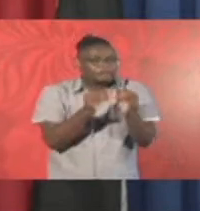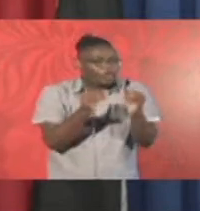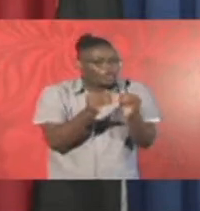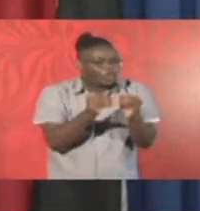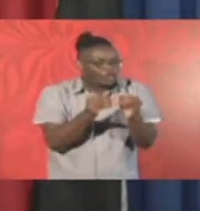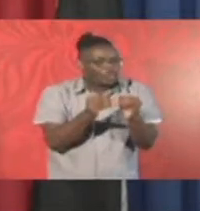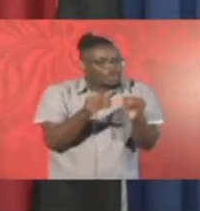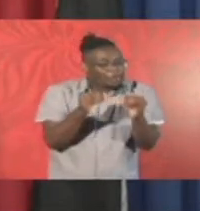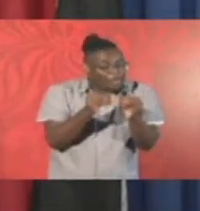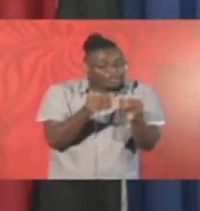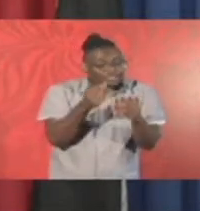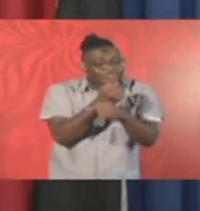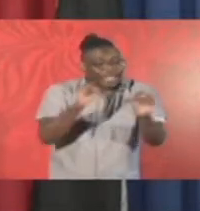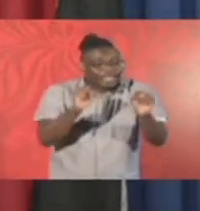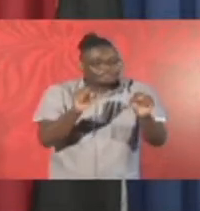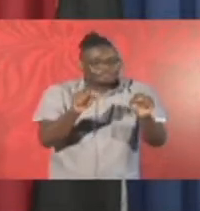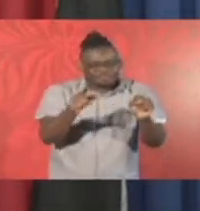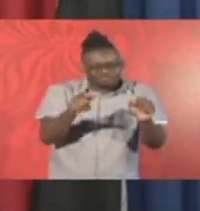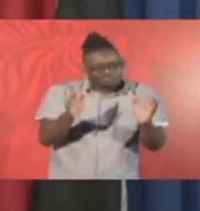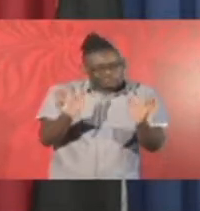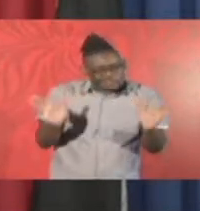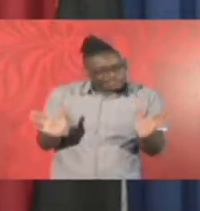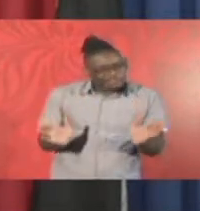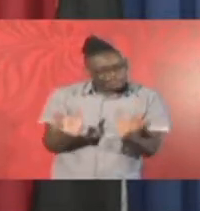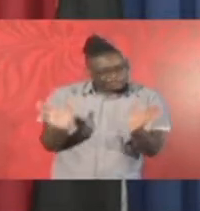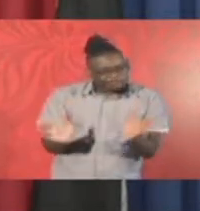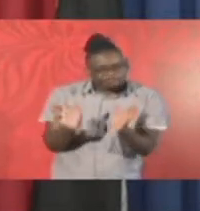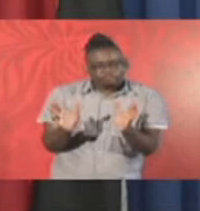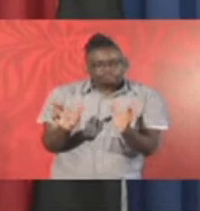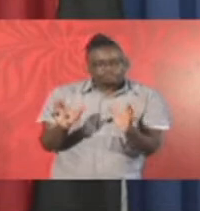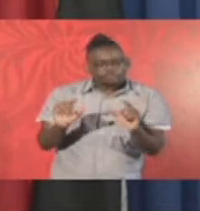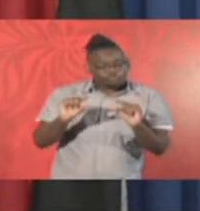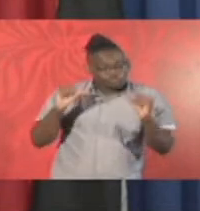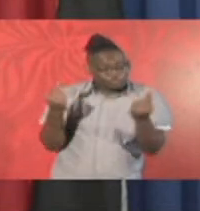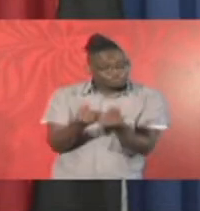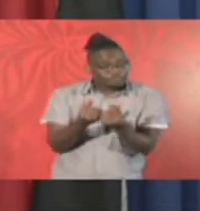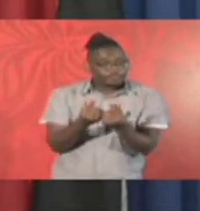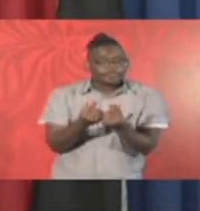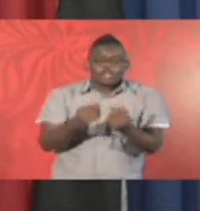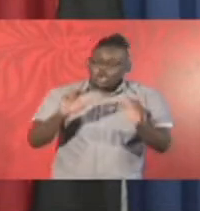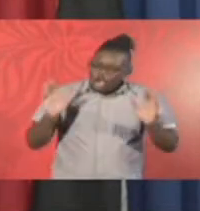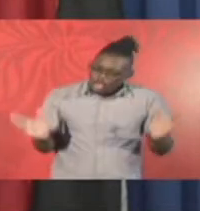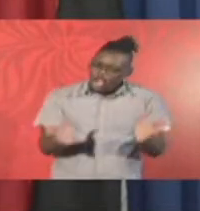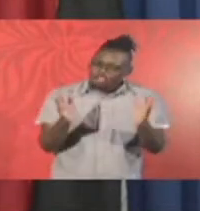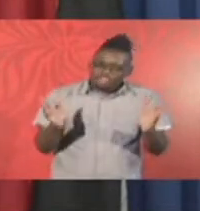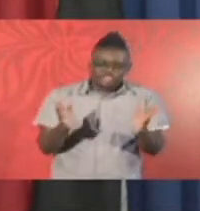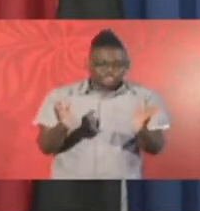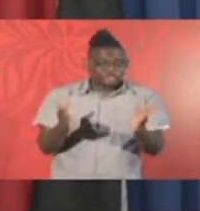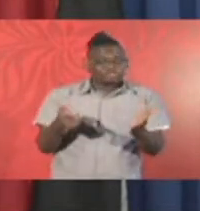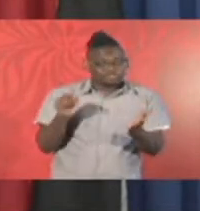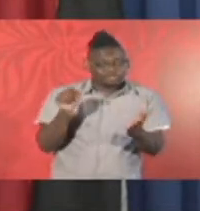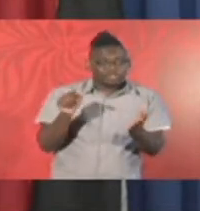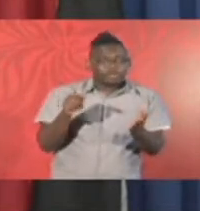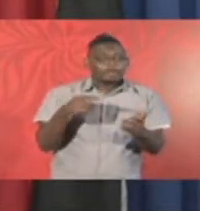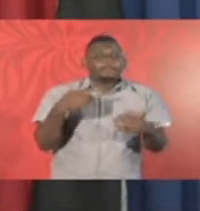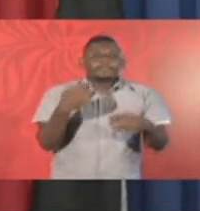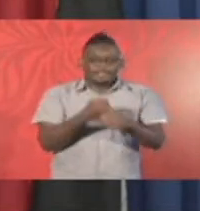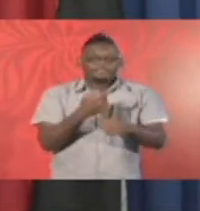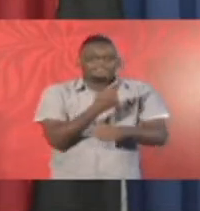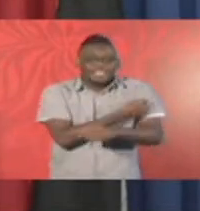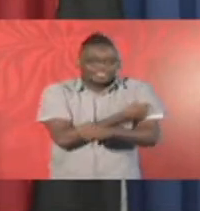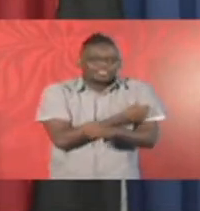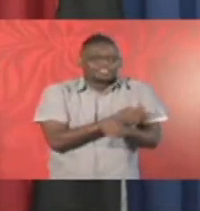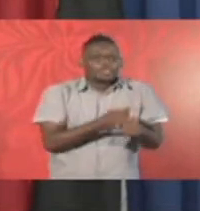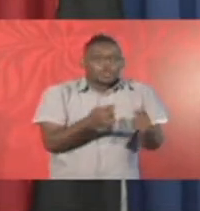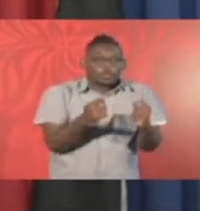your congregation, your devotees, encourage them to get vaccinated as quickly as possible